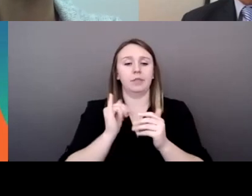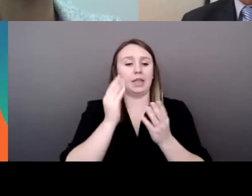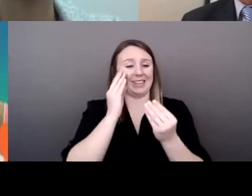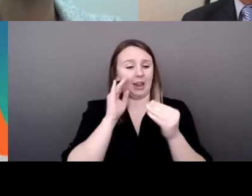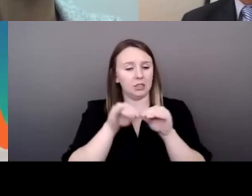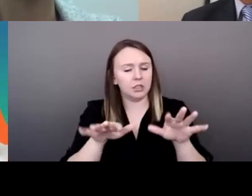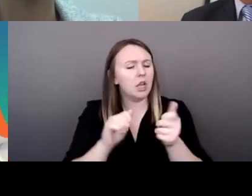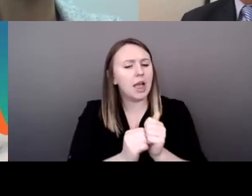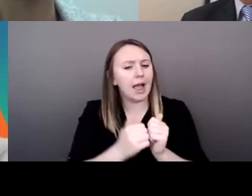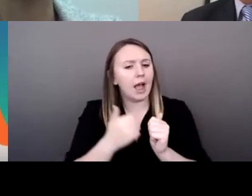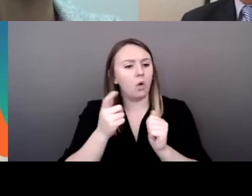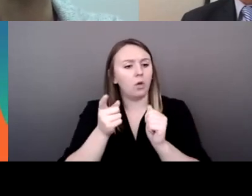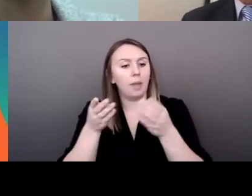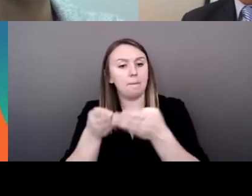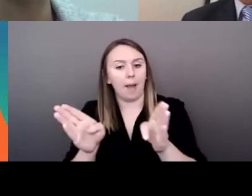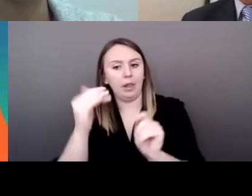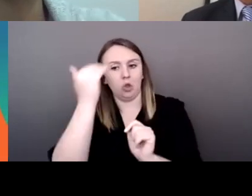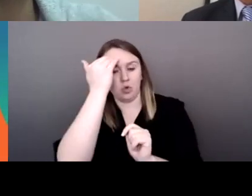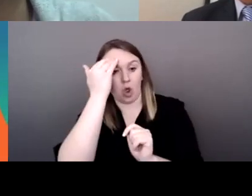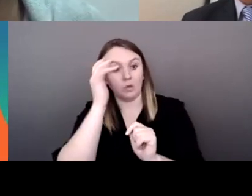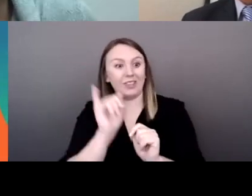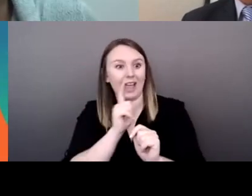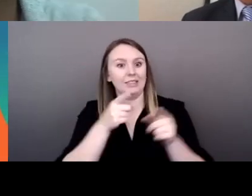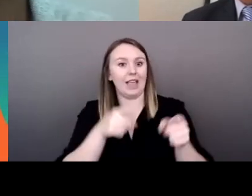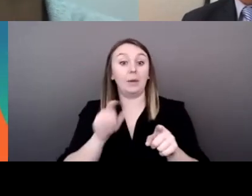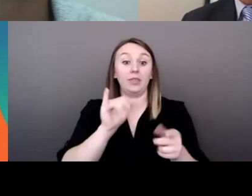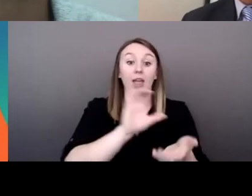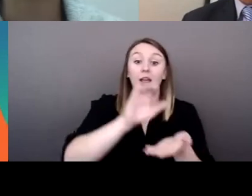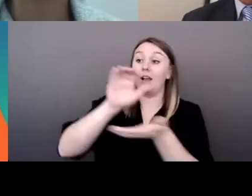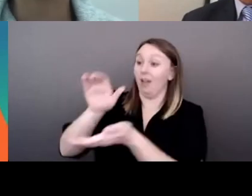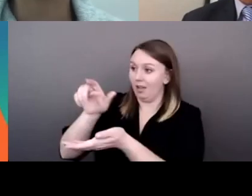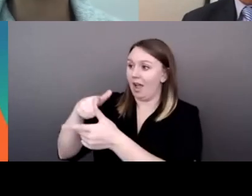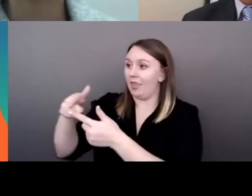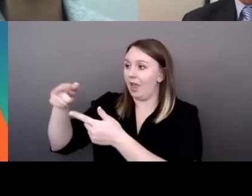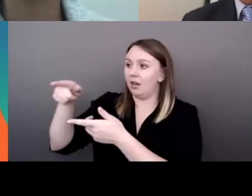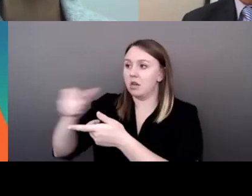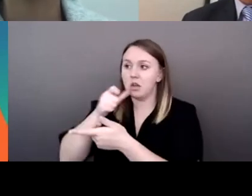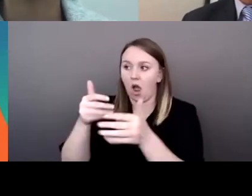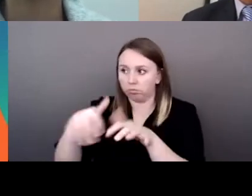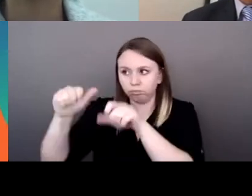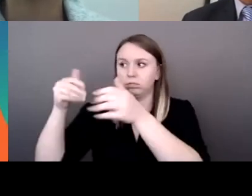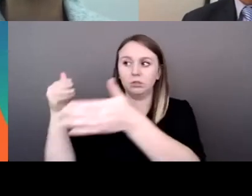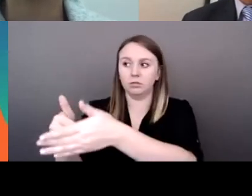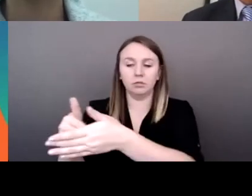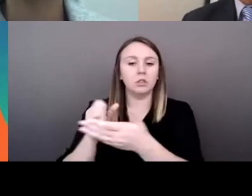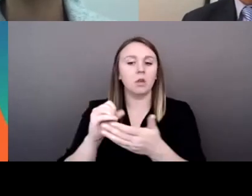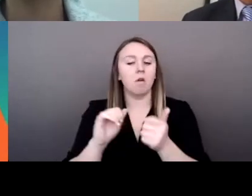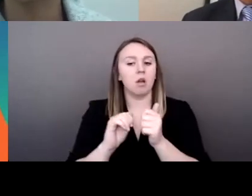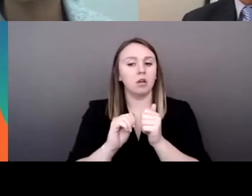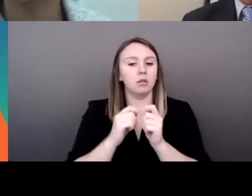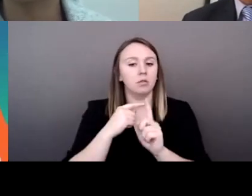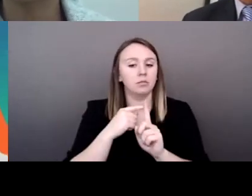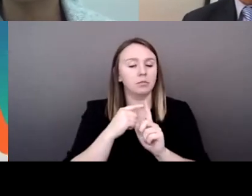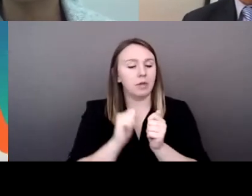taking place, right? And even our non-native partners, how do we encourage them to advocate for that for us also? Does that question